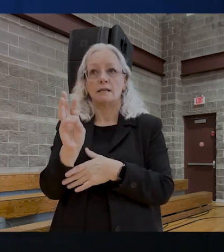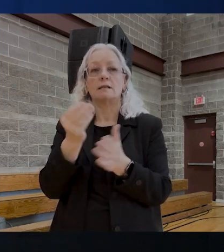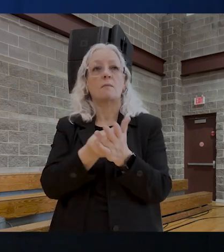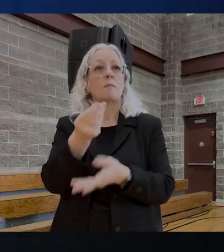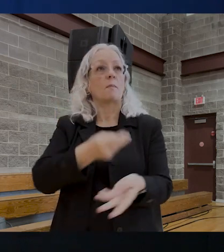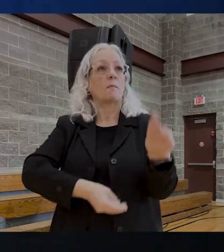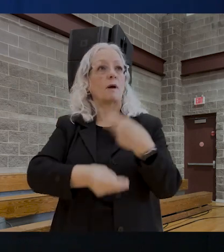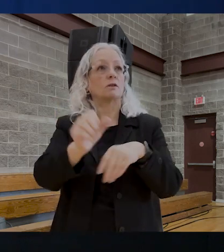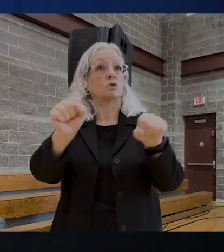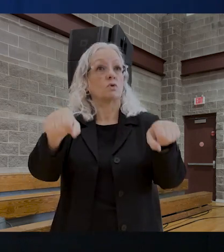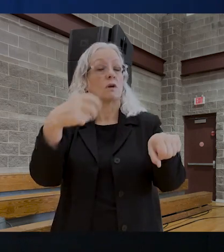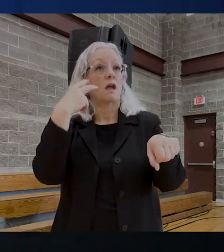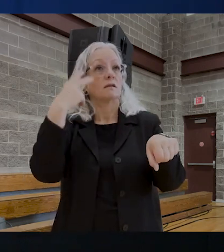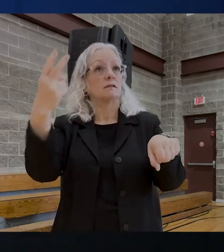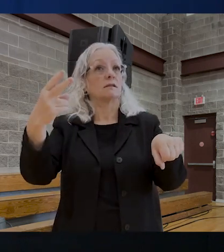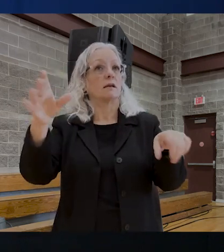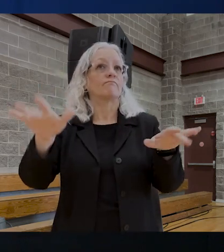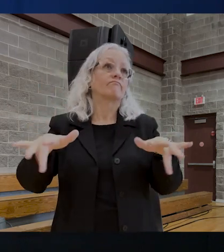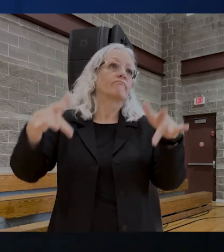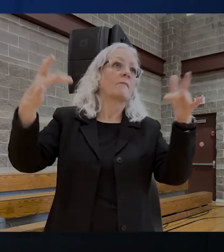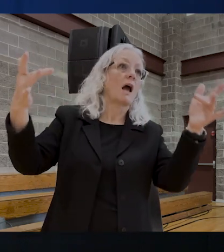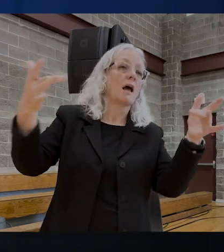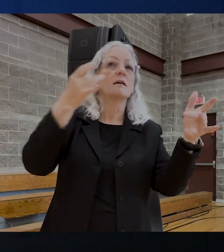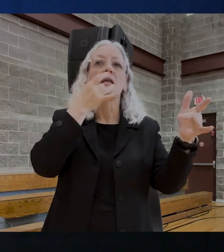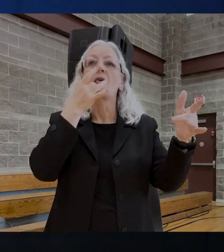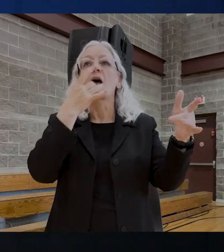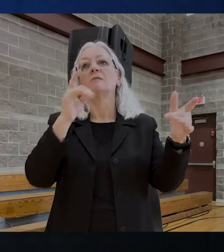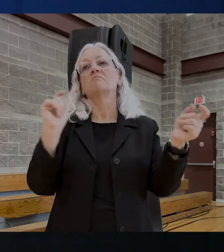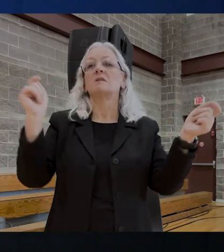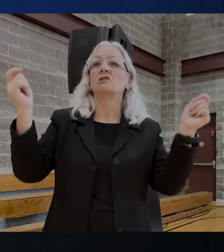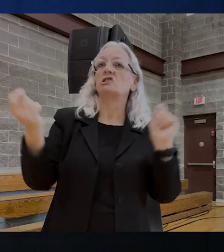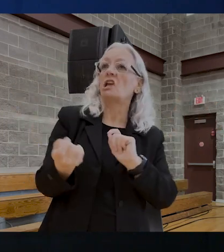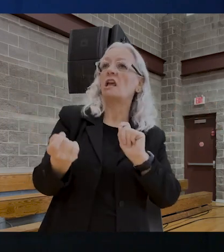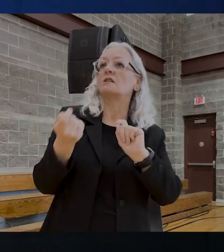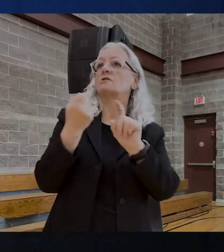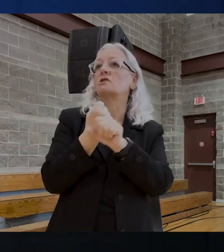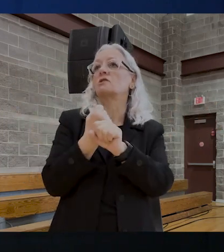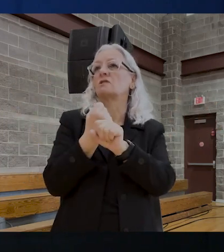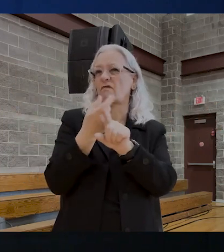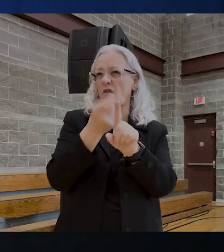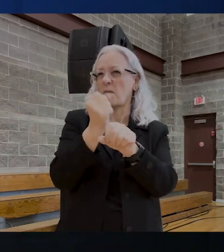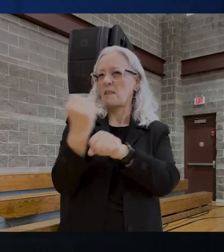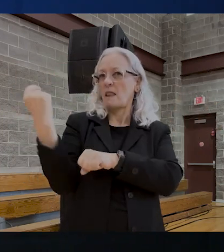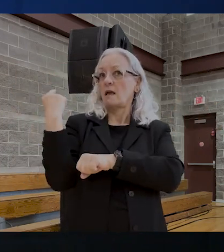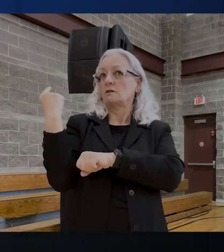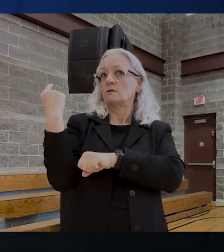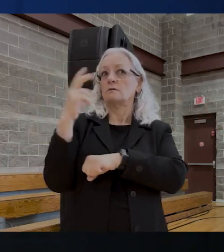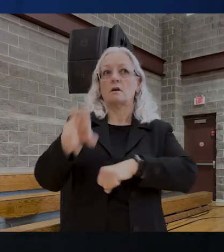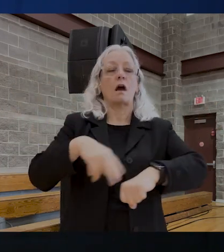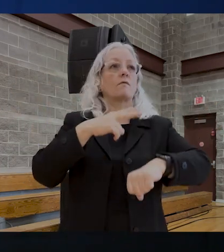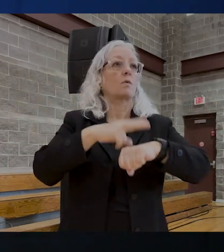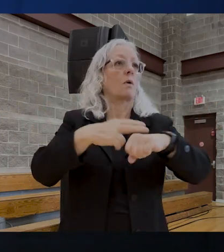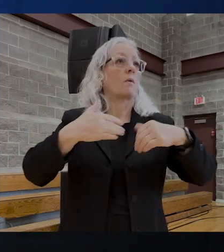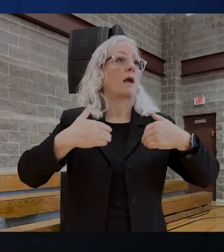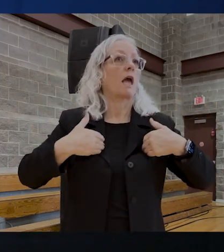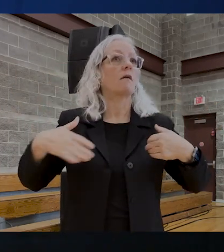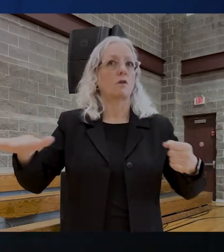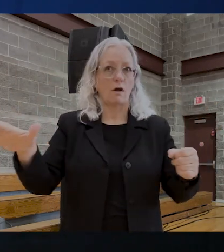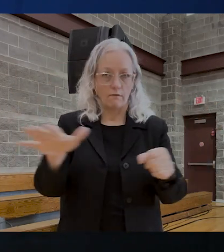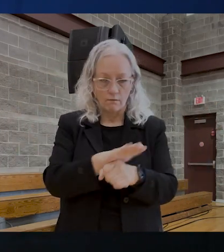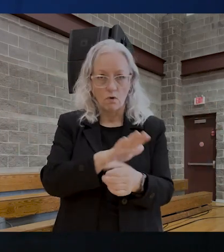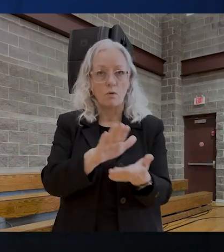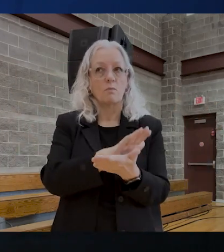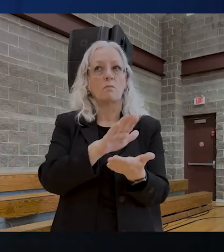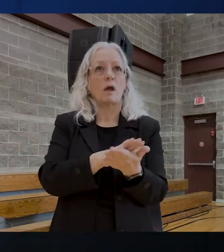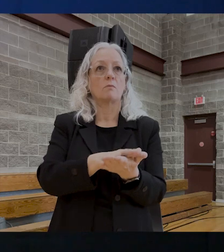see the highlights and changes from last budget year. And then, of course, we have our full budget document